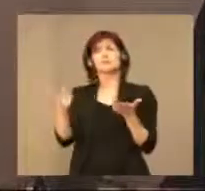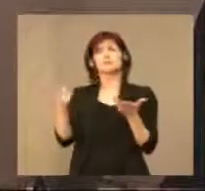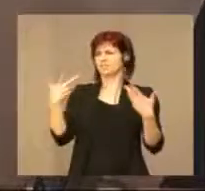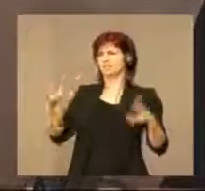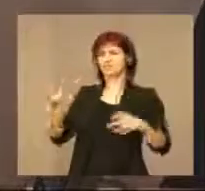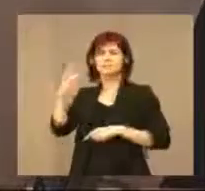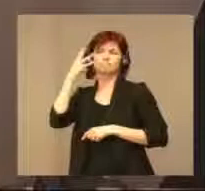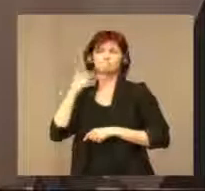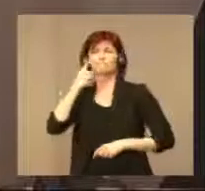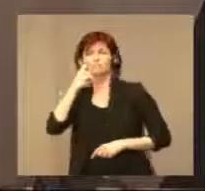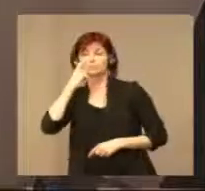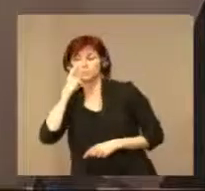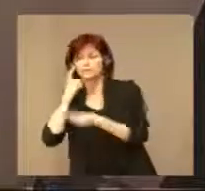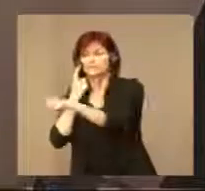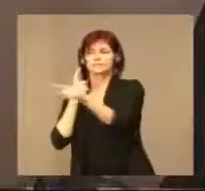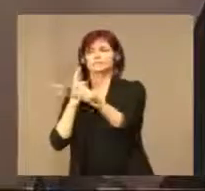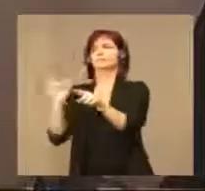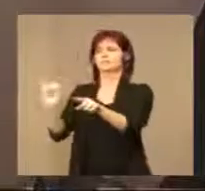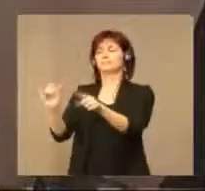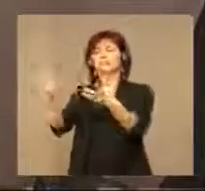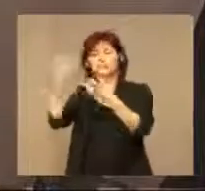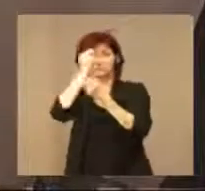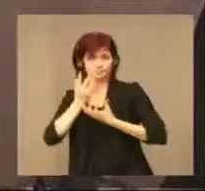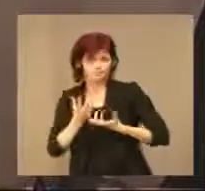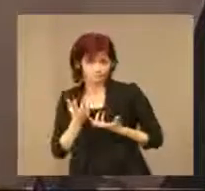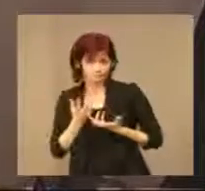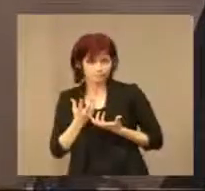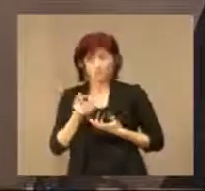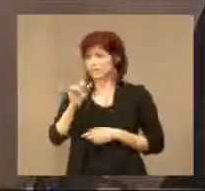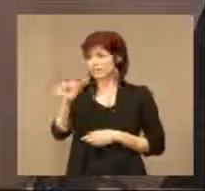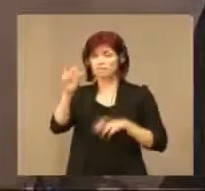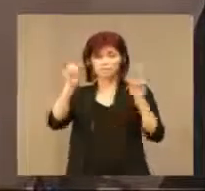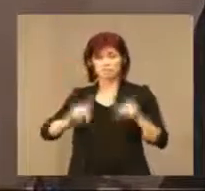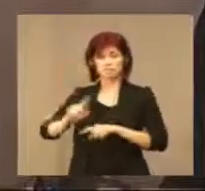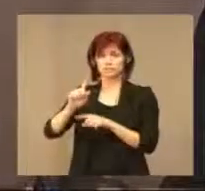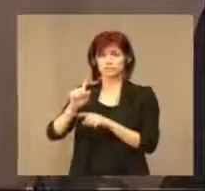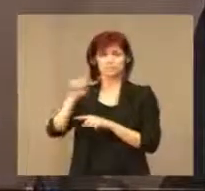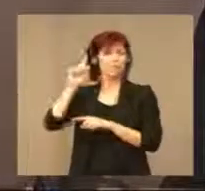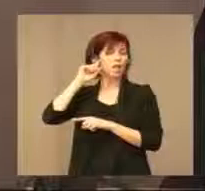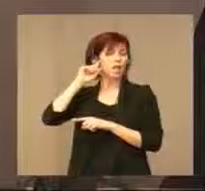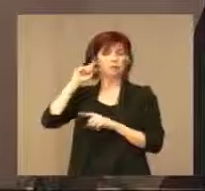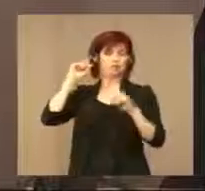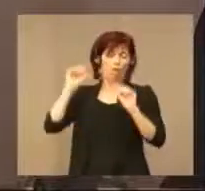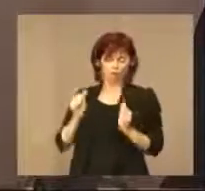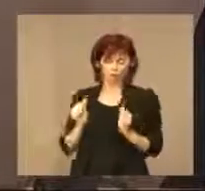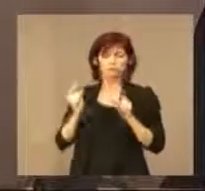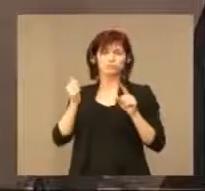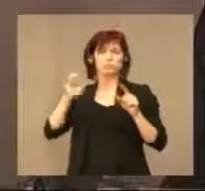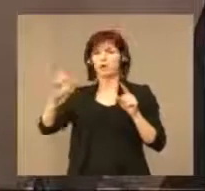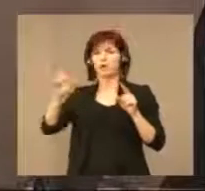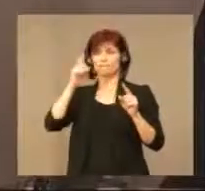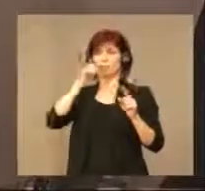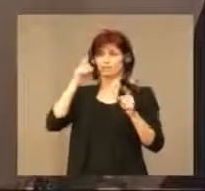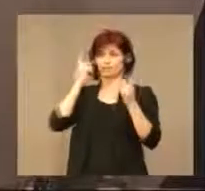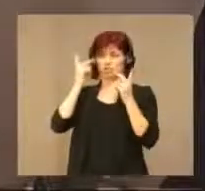difficulty in activities of daily living or have hearing loss, vision loss, mental wellness concerns, home and